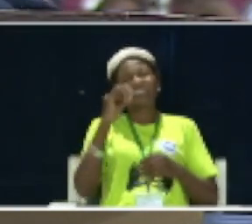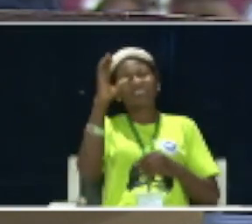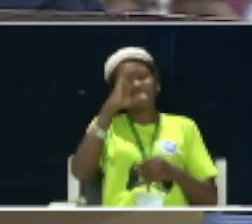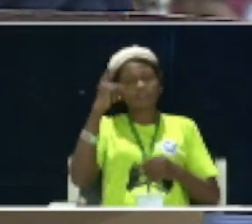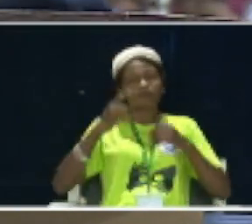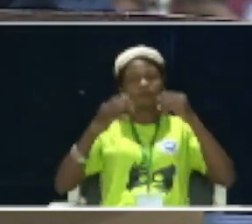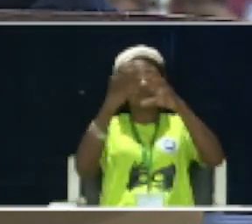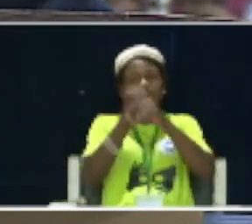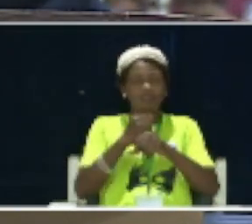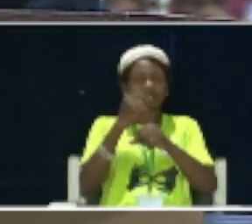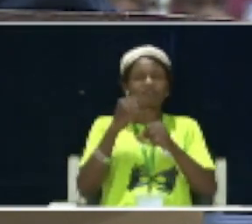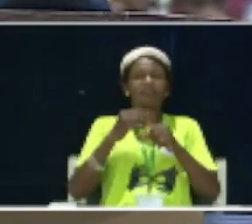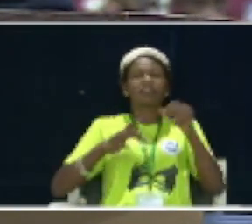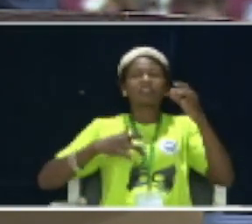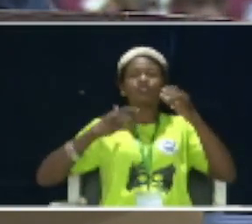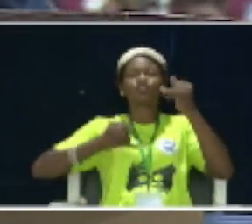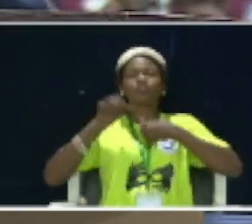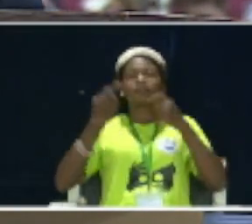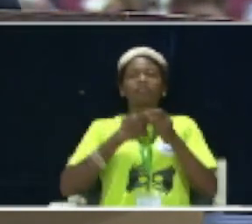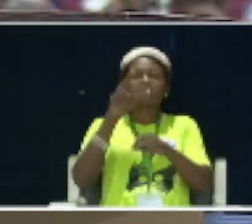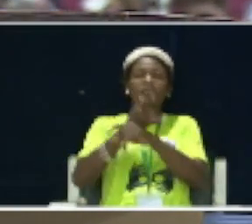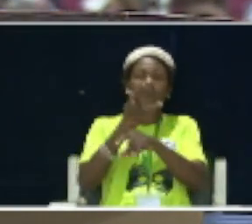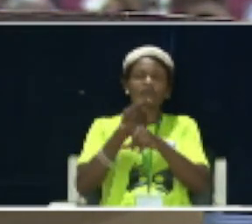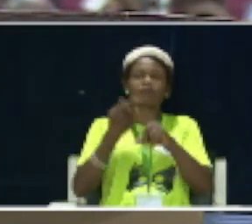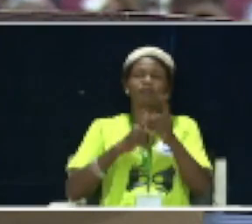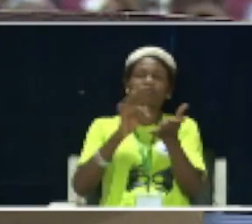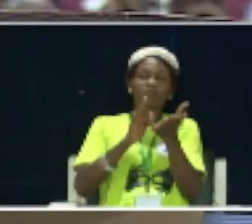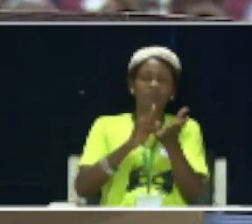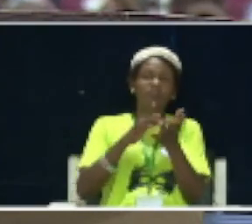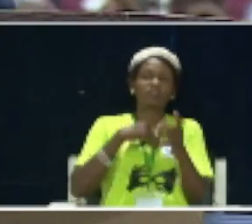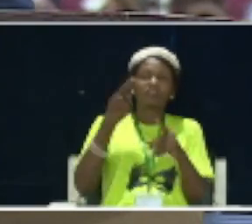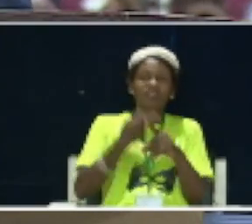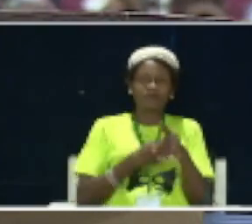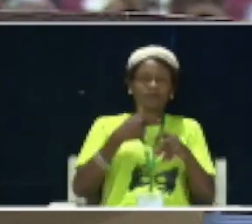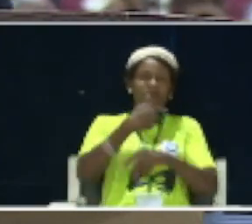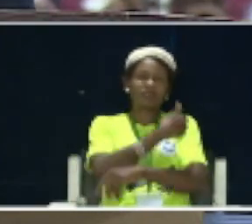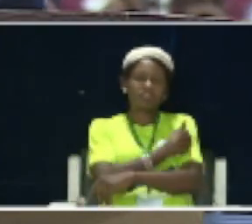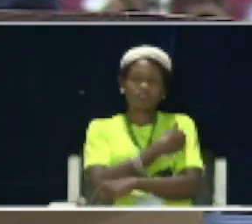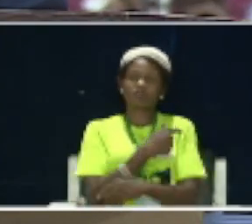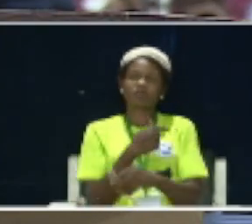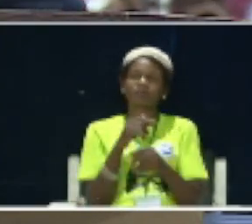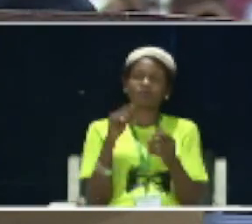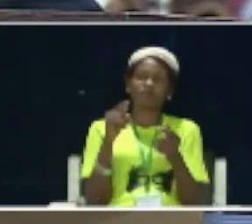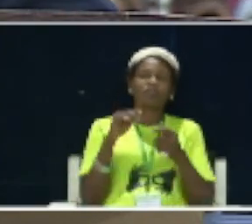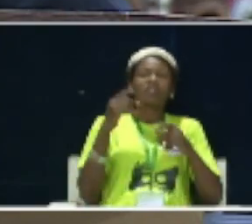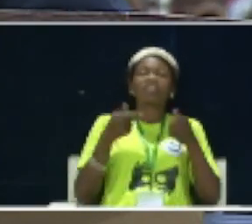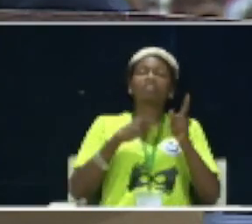from alcohol, from drugs, and from tranquilizers. Let me assure you